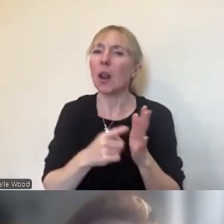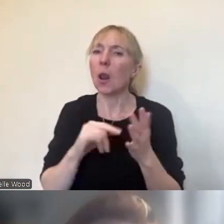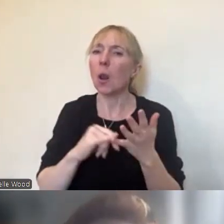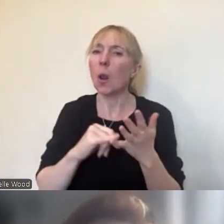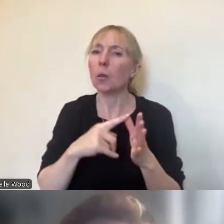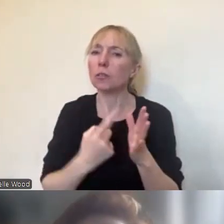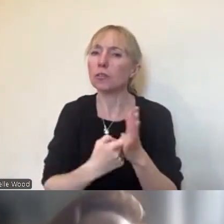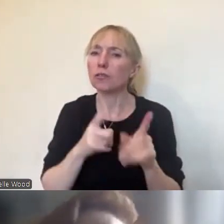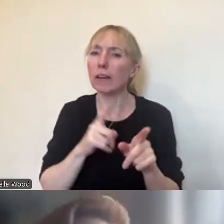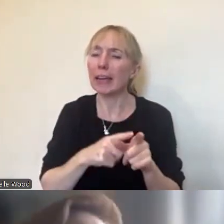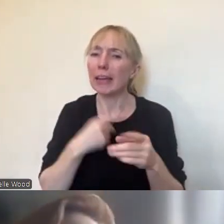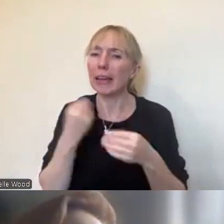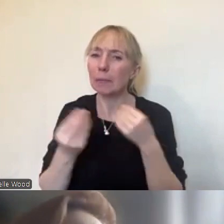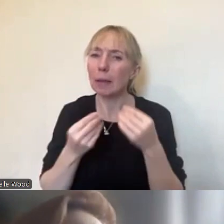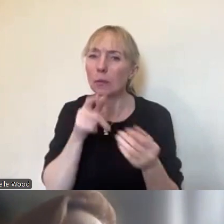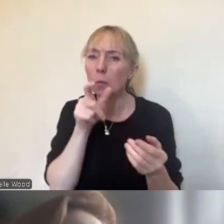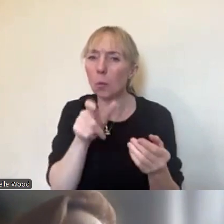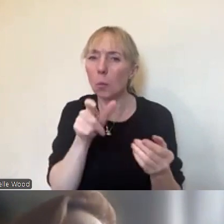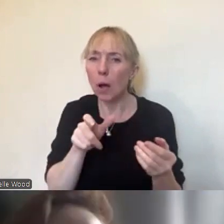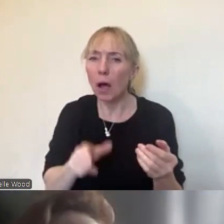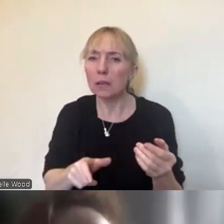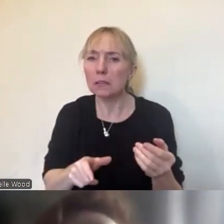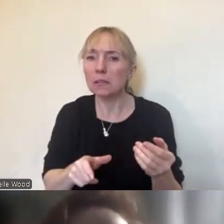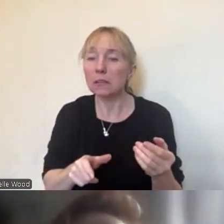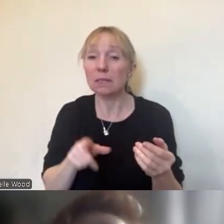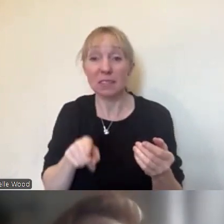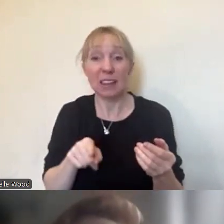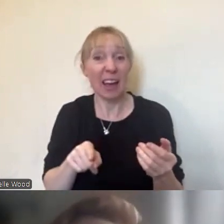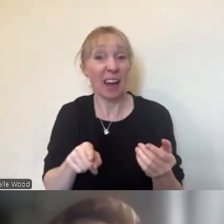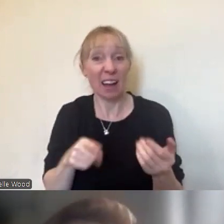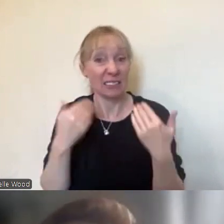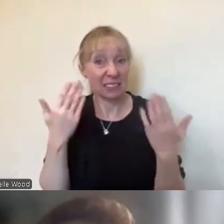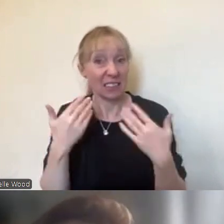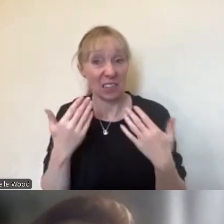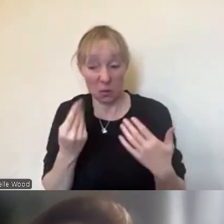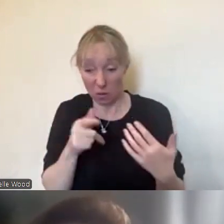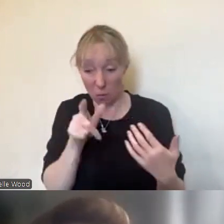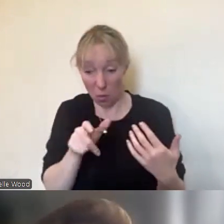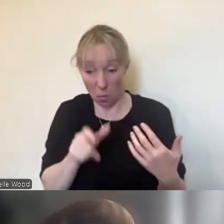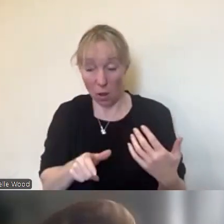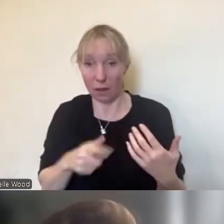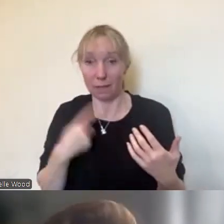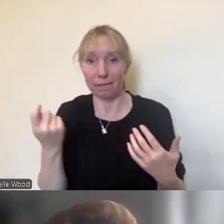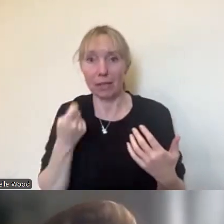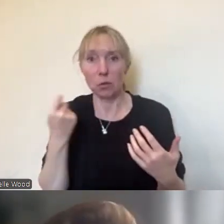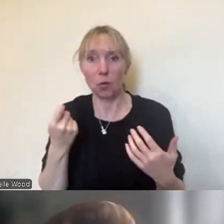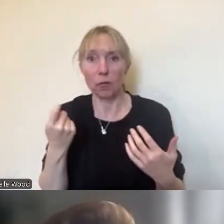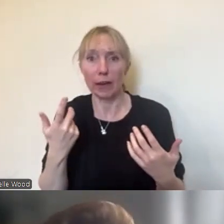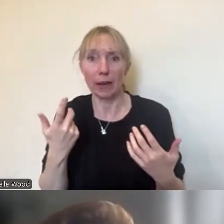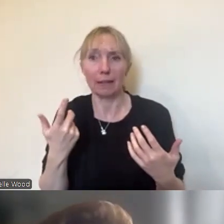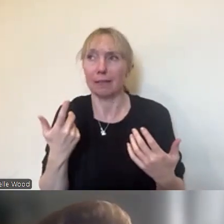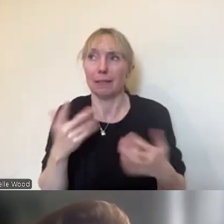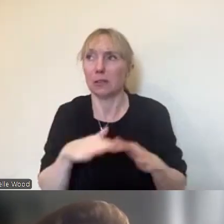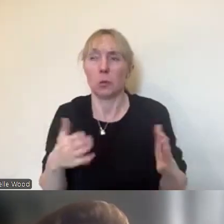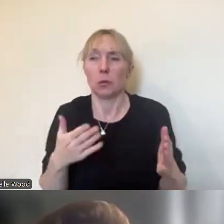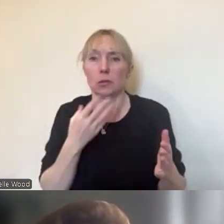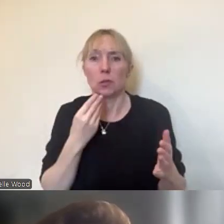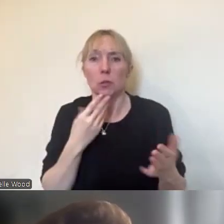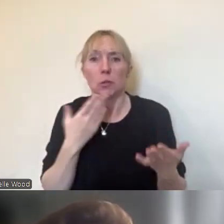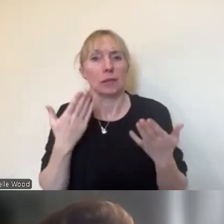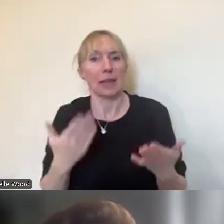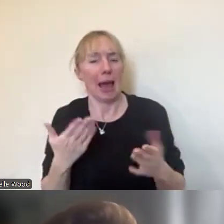read them, I have to admit, quite a few of them I had to then look up, because they're not terms that we would use nowadays